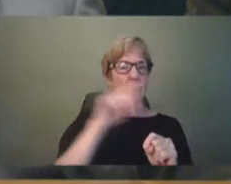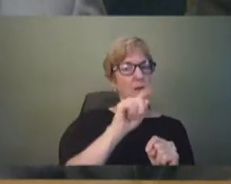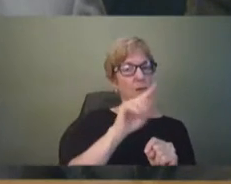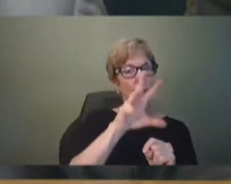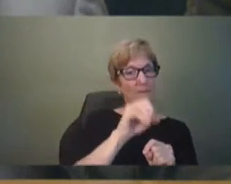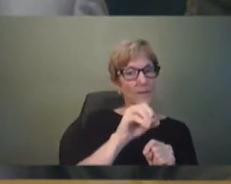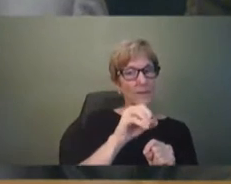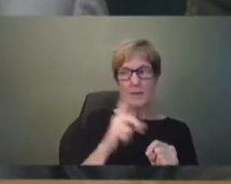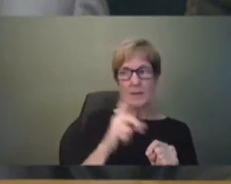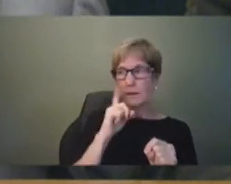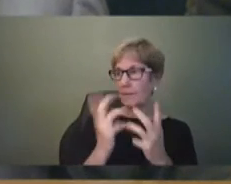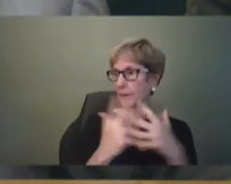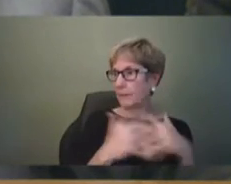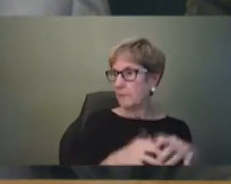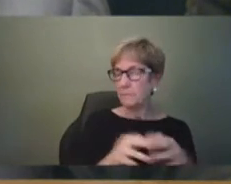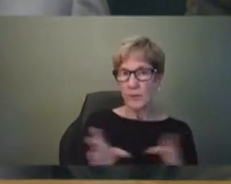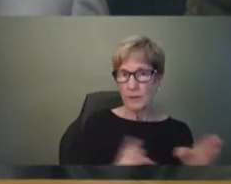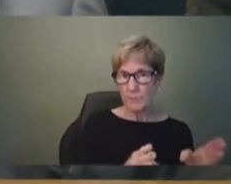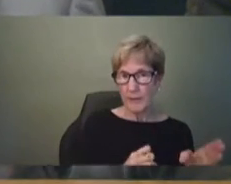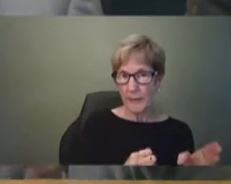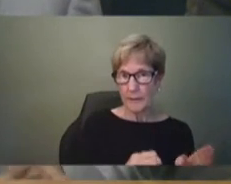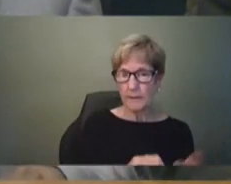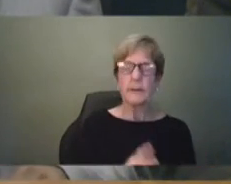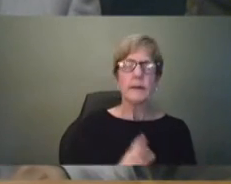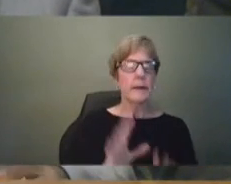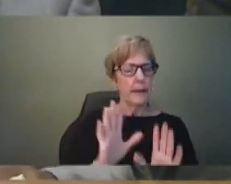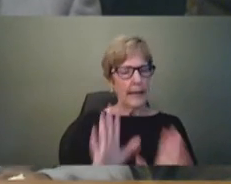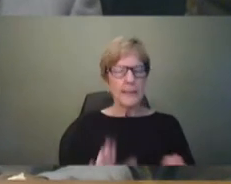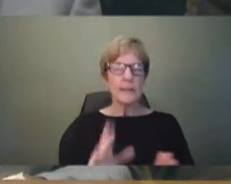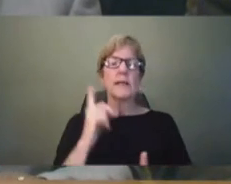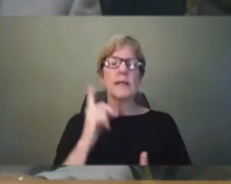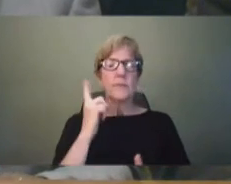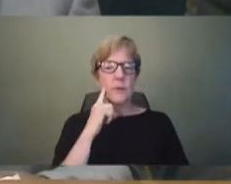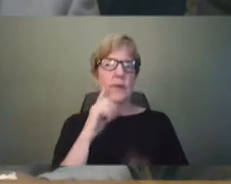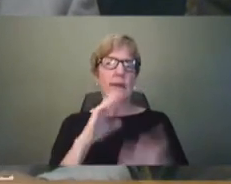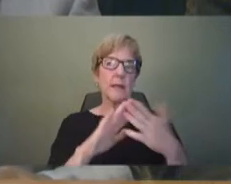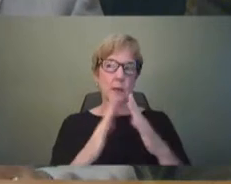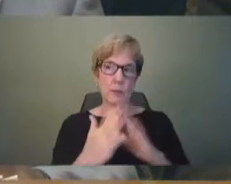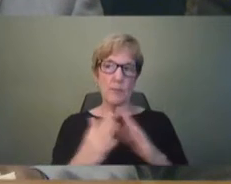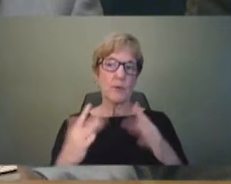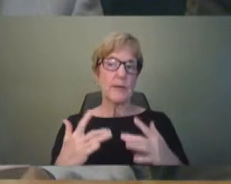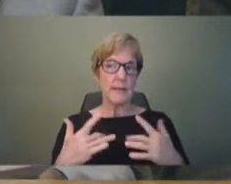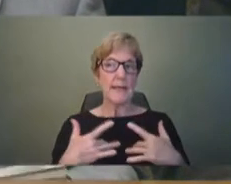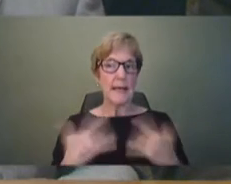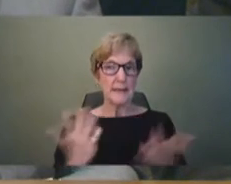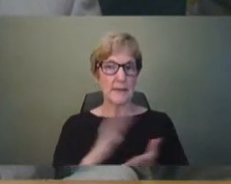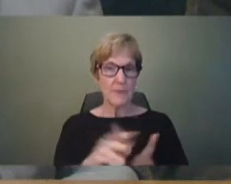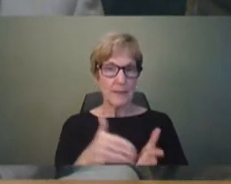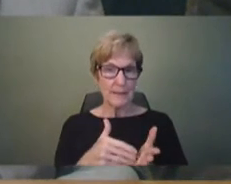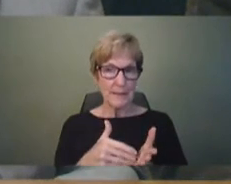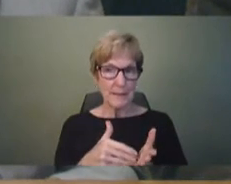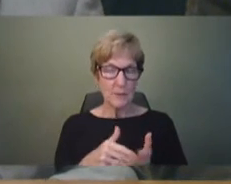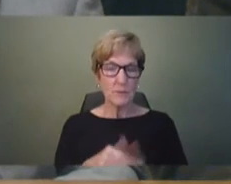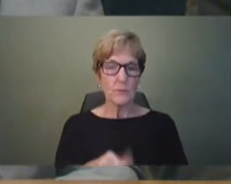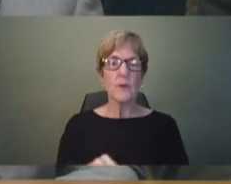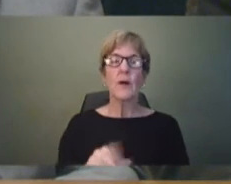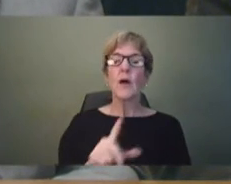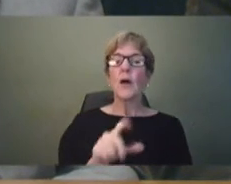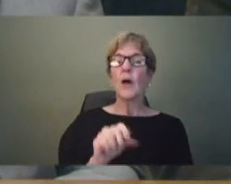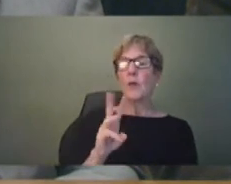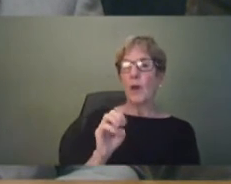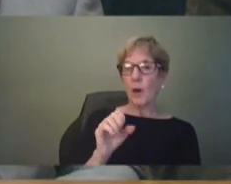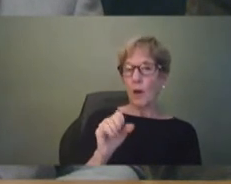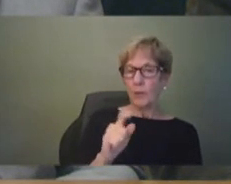the plan uh the again if you were to apply Community Activity Center the lowest flavor uh we would still be talking about